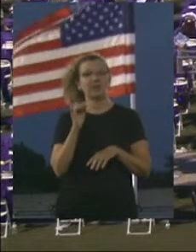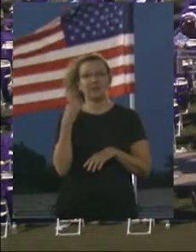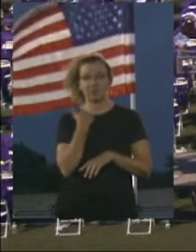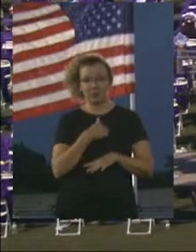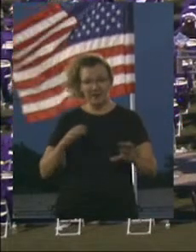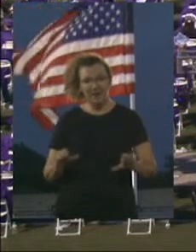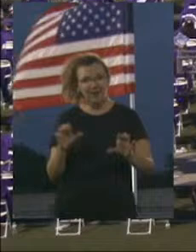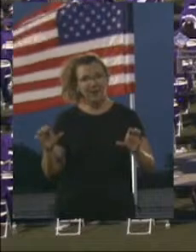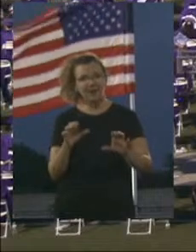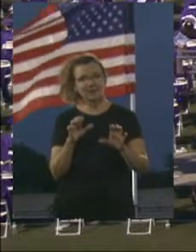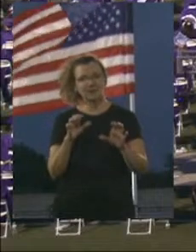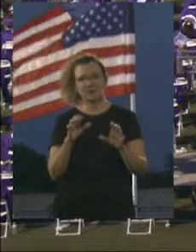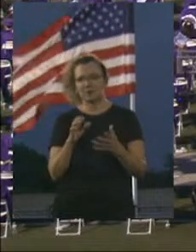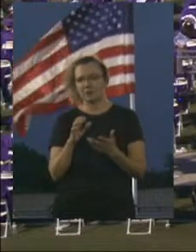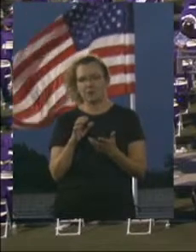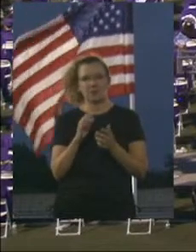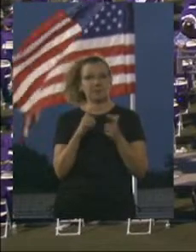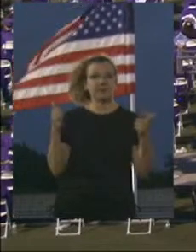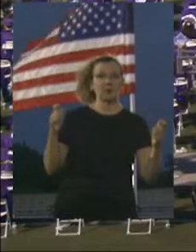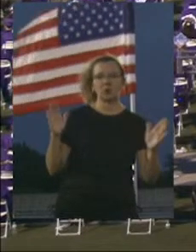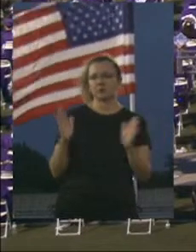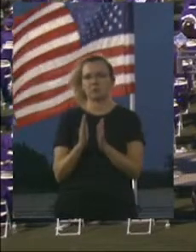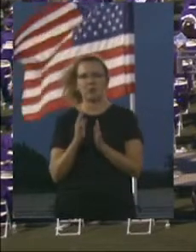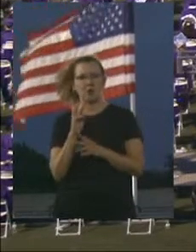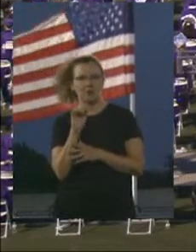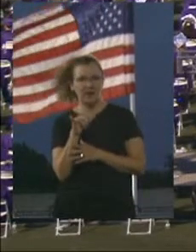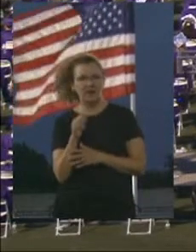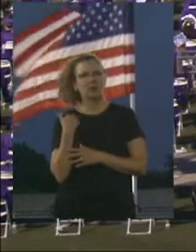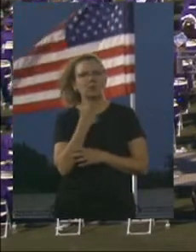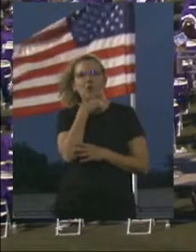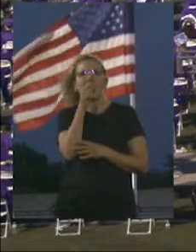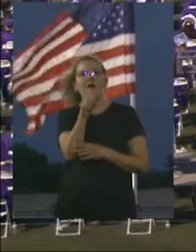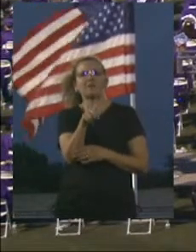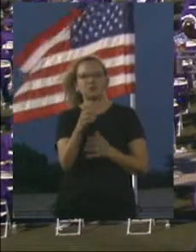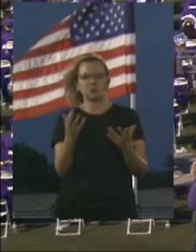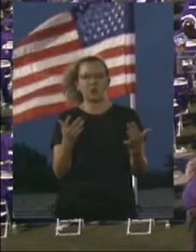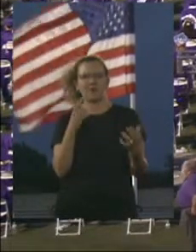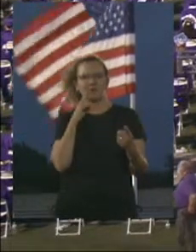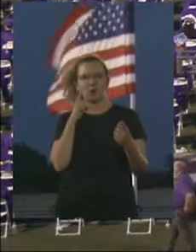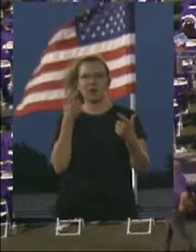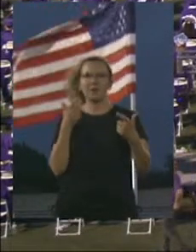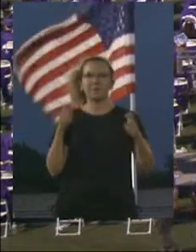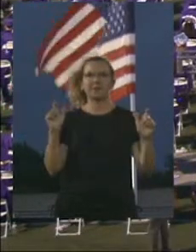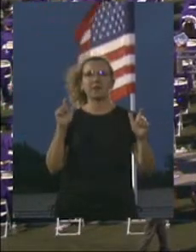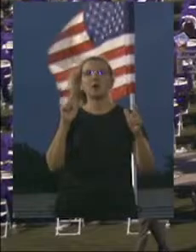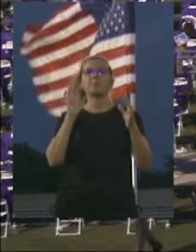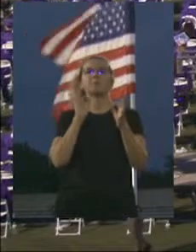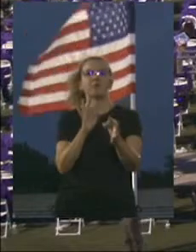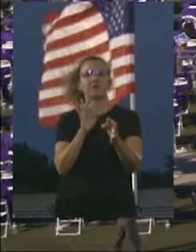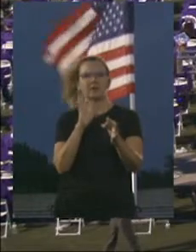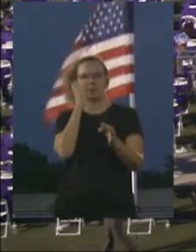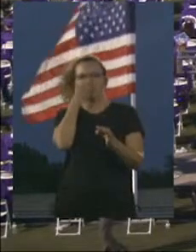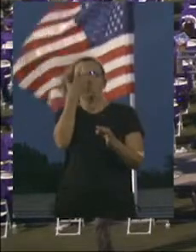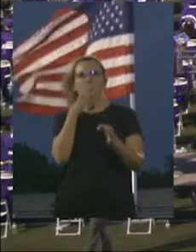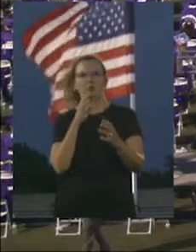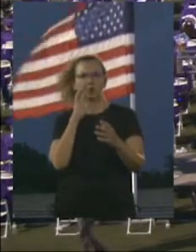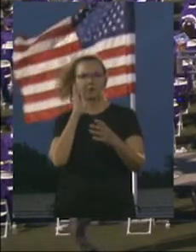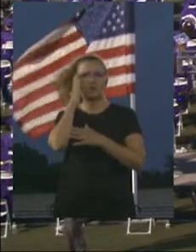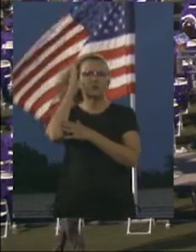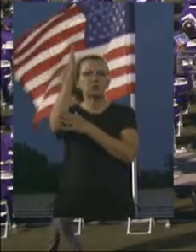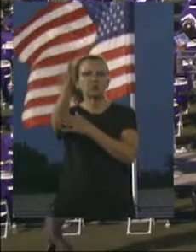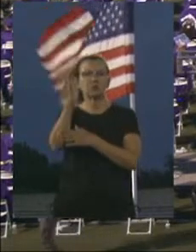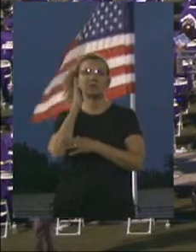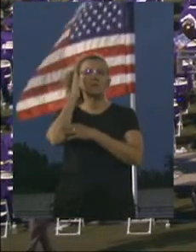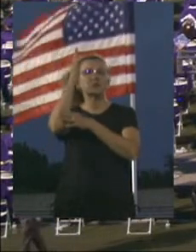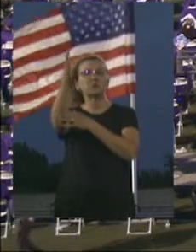in however small a way, we don't have to wait for some grand utopian future. The future is an